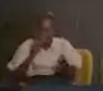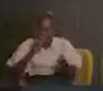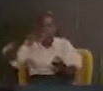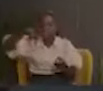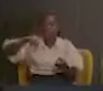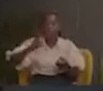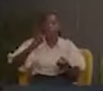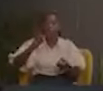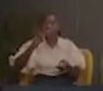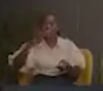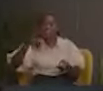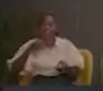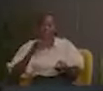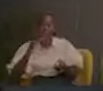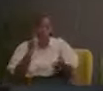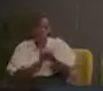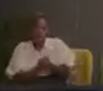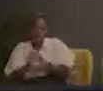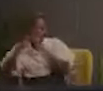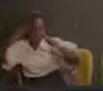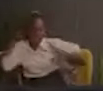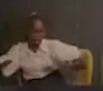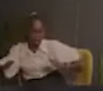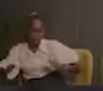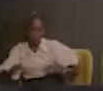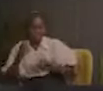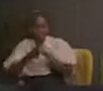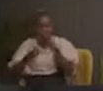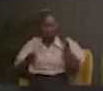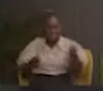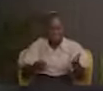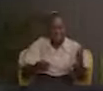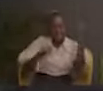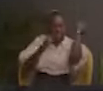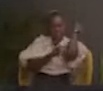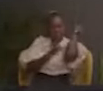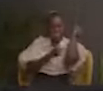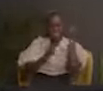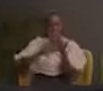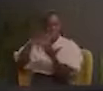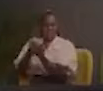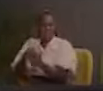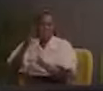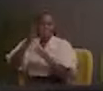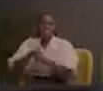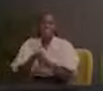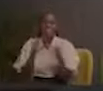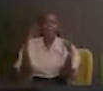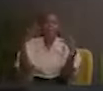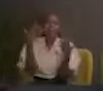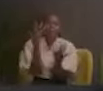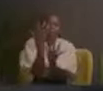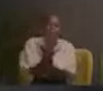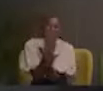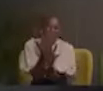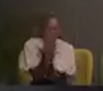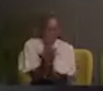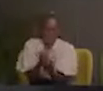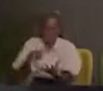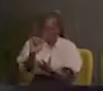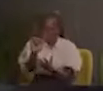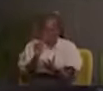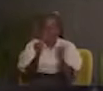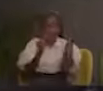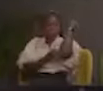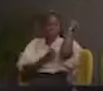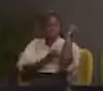wife now came with her trouble. Where did it land him? Prison again. And yet his joy, he would